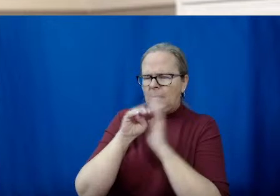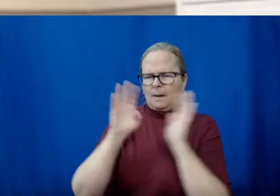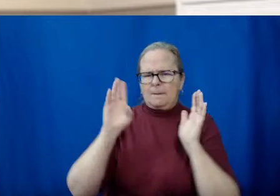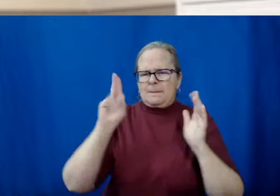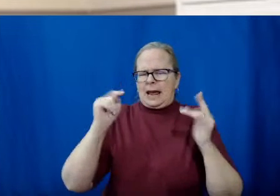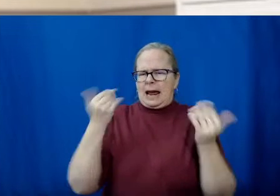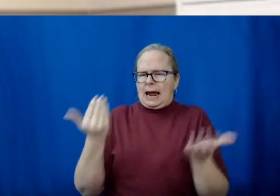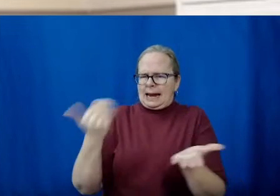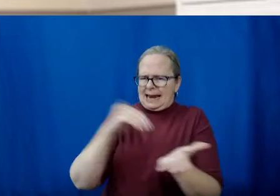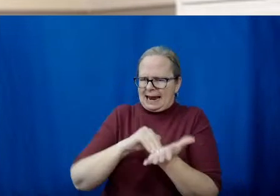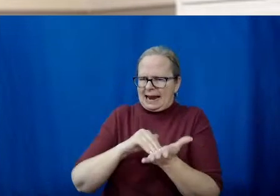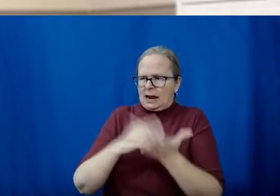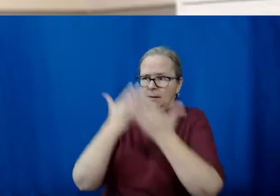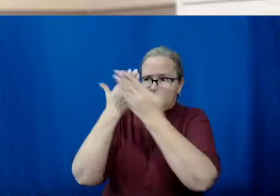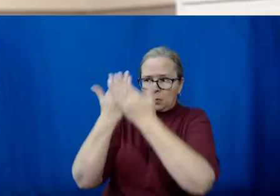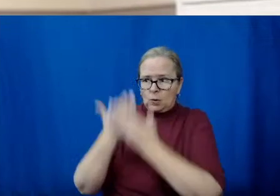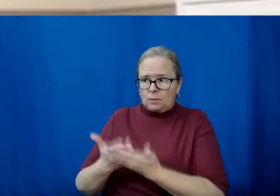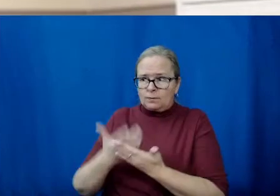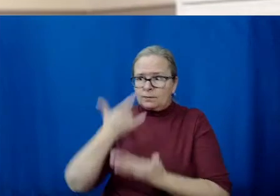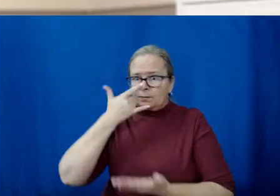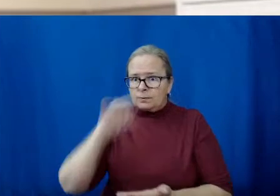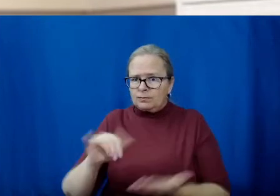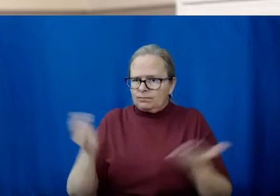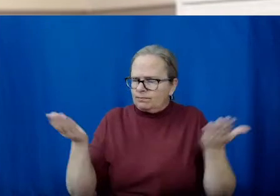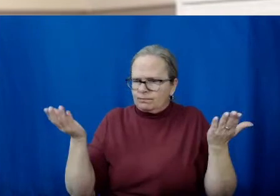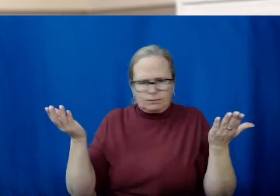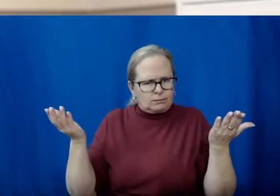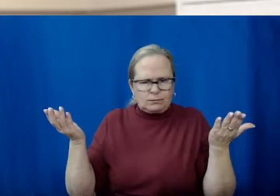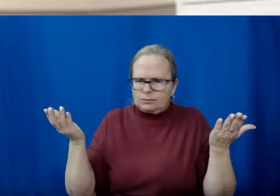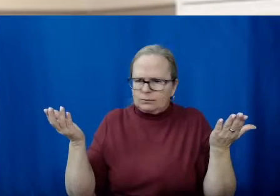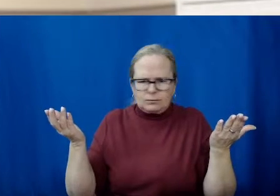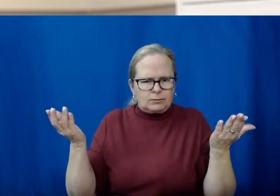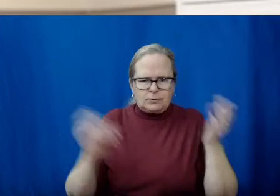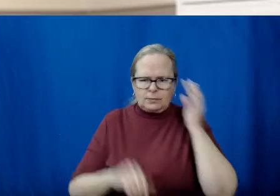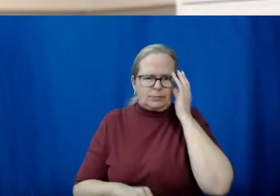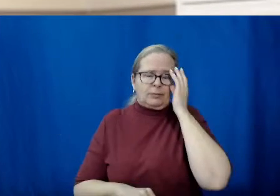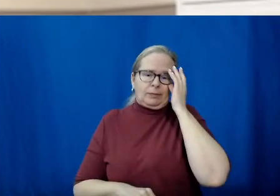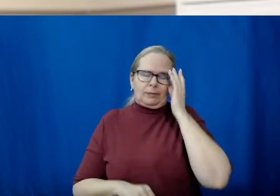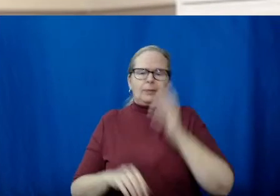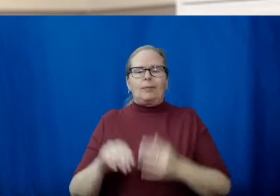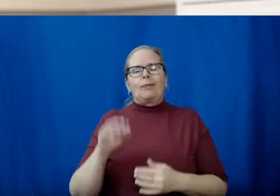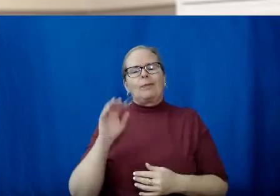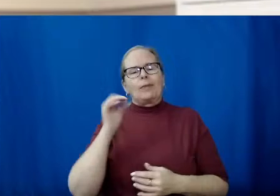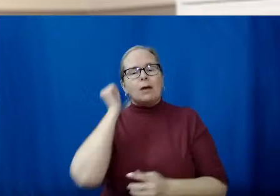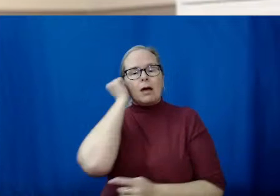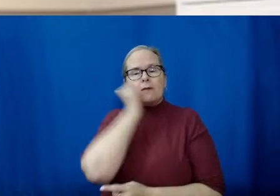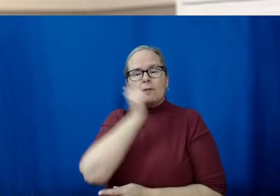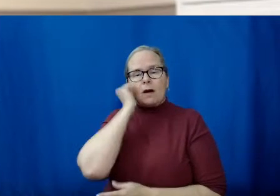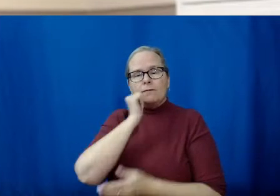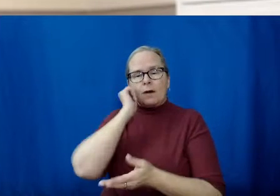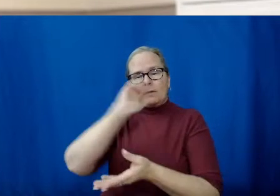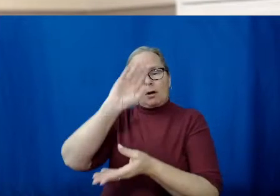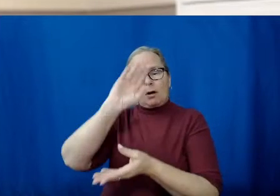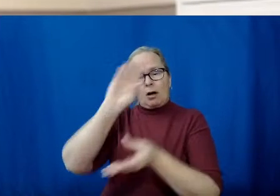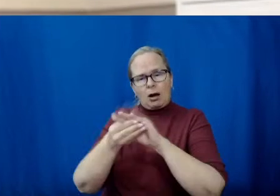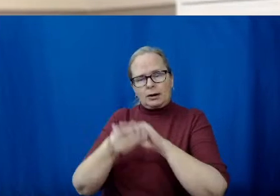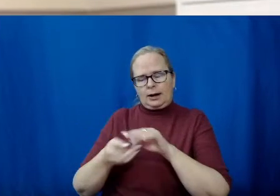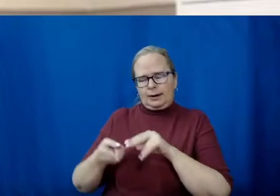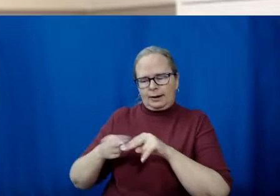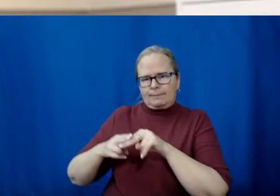they increase the day totals for each day, which means that even though they may say, oh,